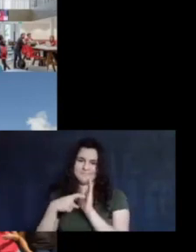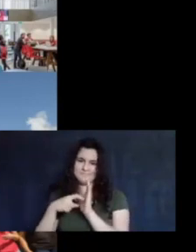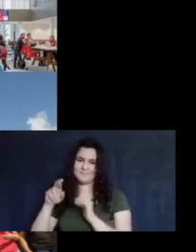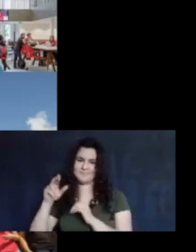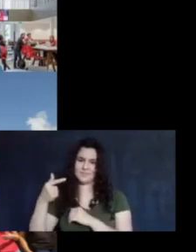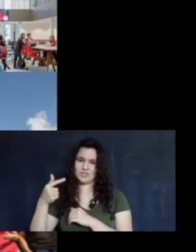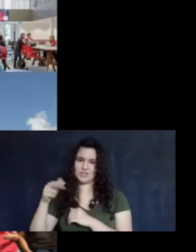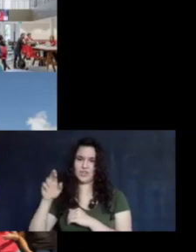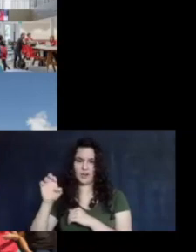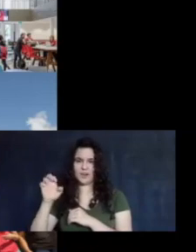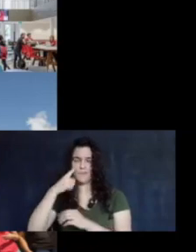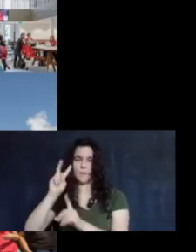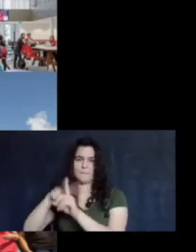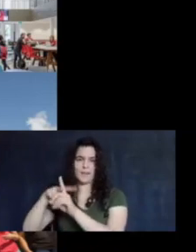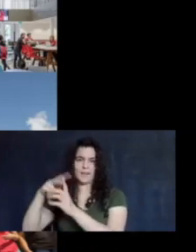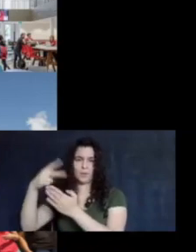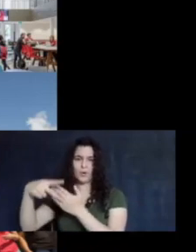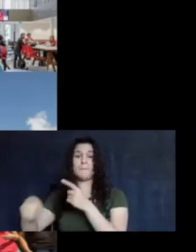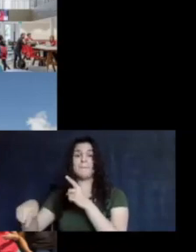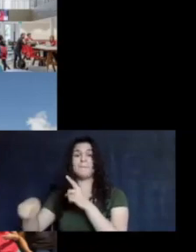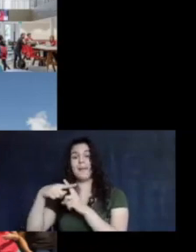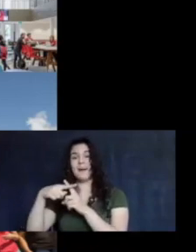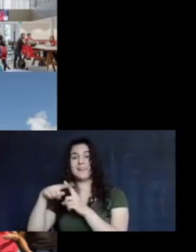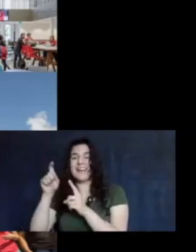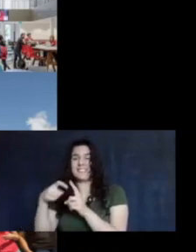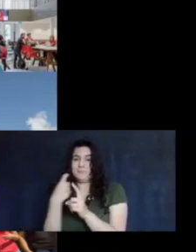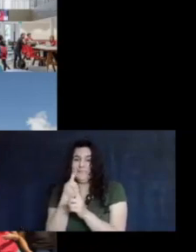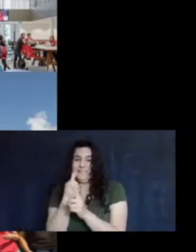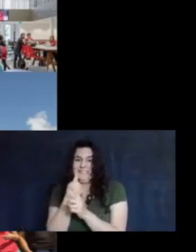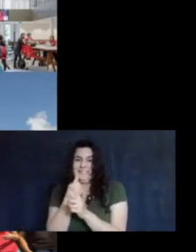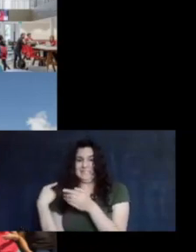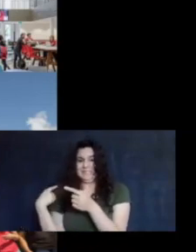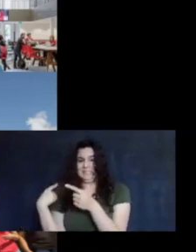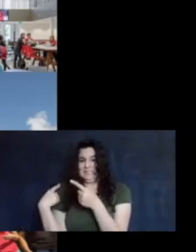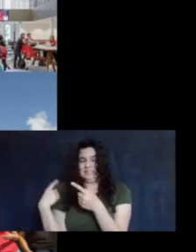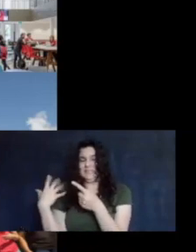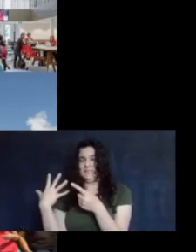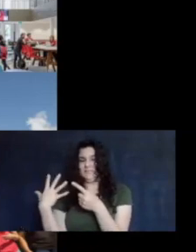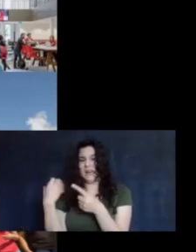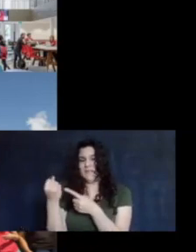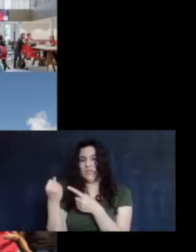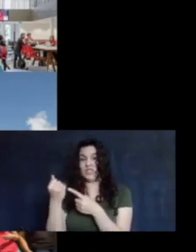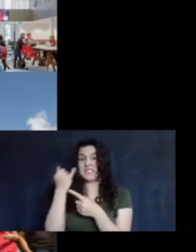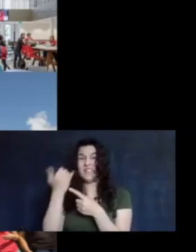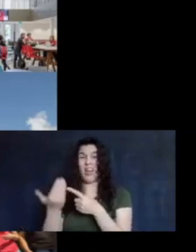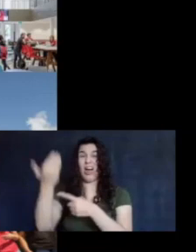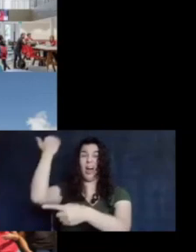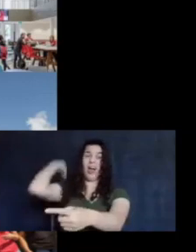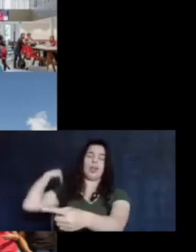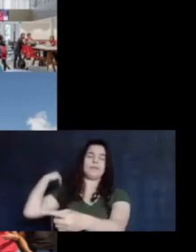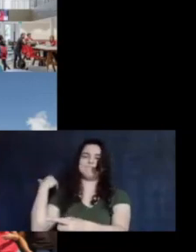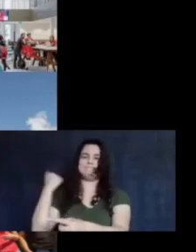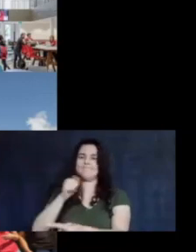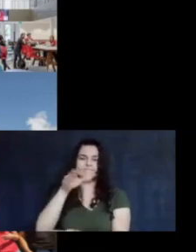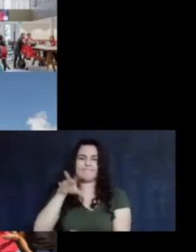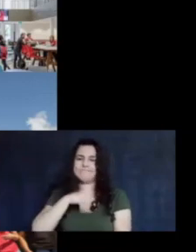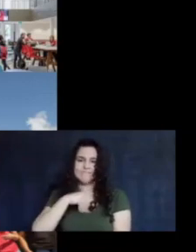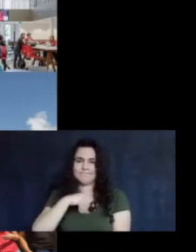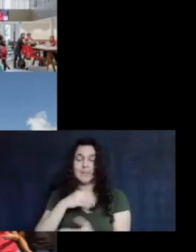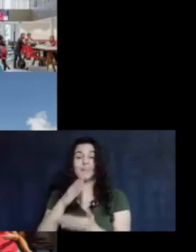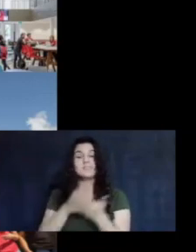for this program, but it has to be under 5 years. We had a number of students a couple of years ago that had the GRE, but it was 8 or 9 years